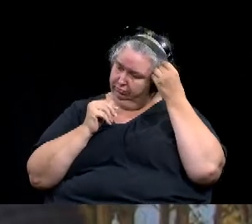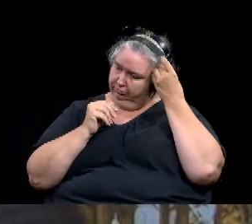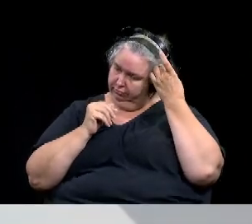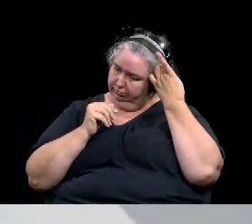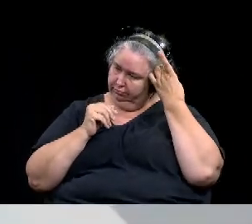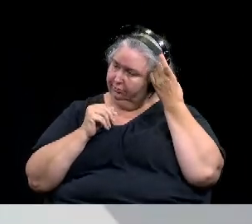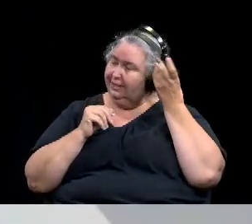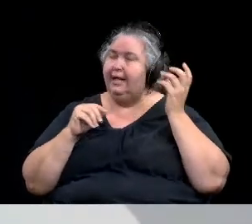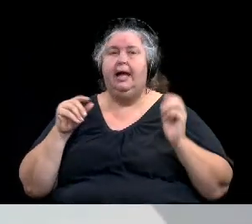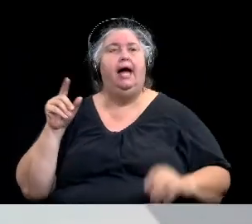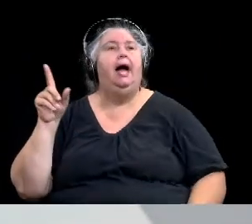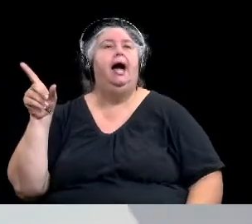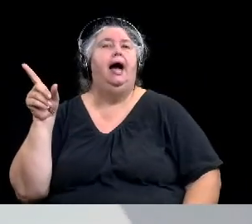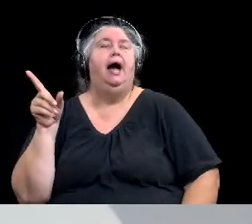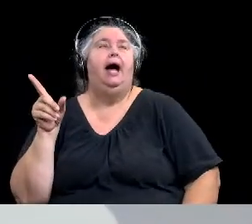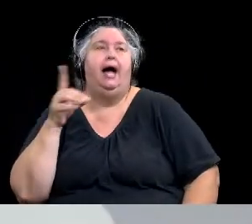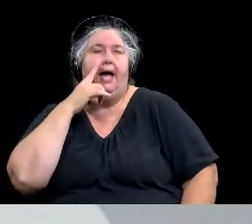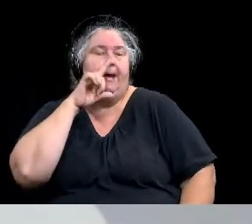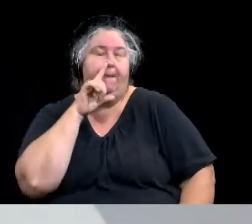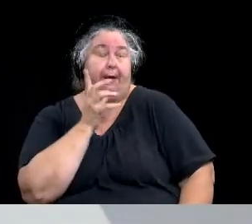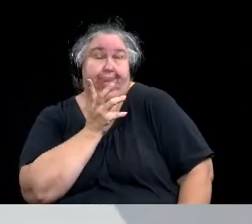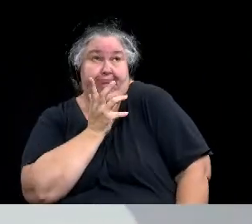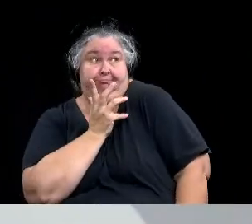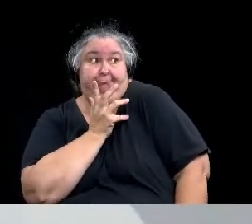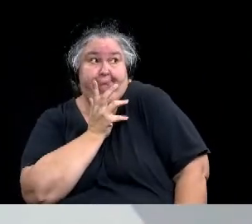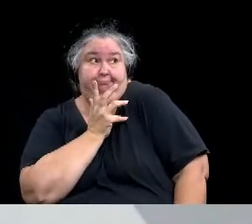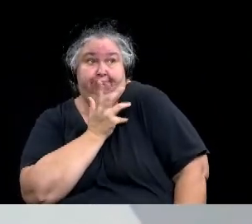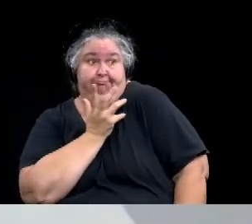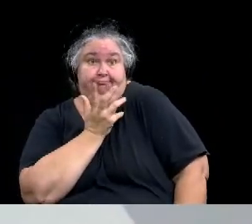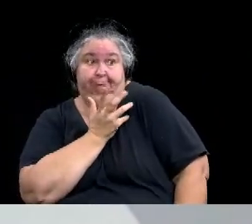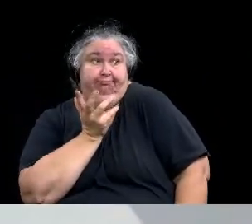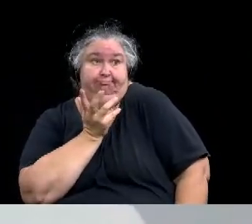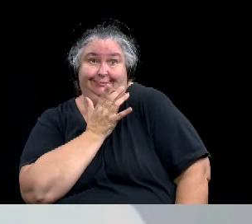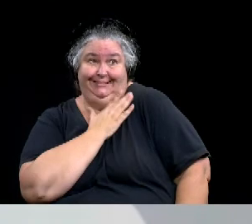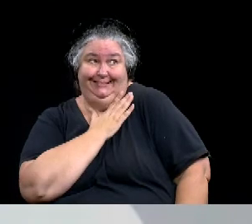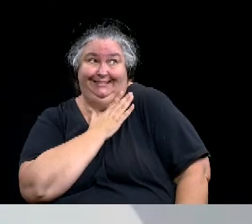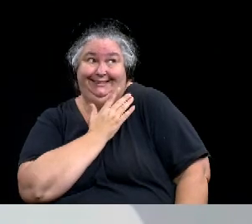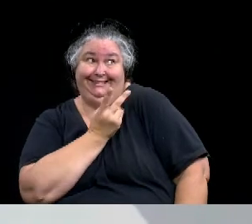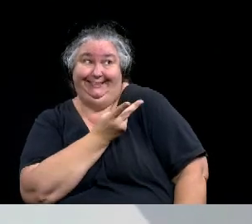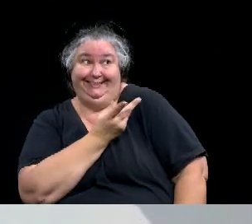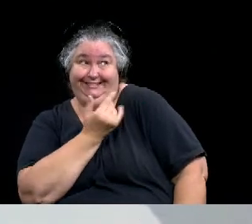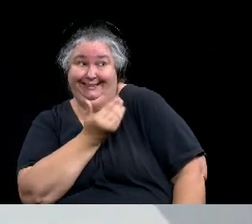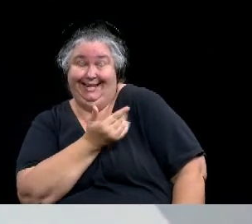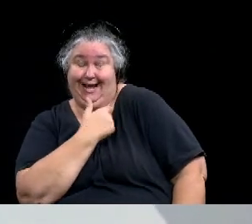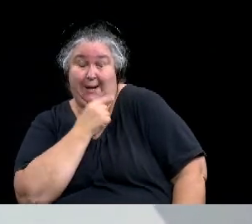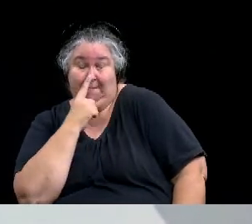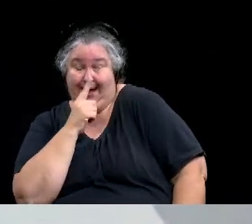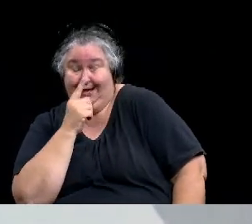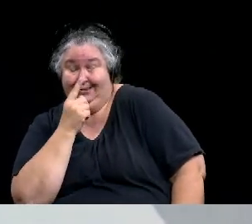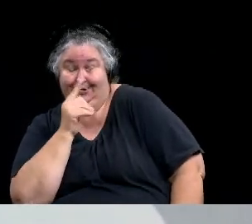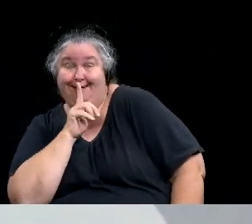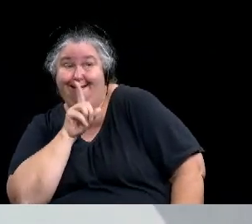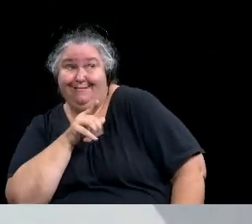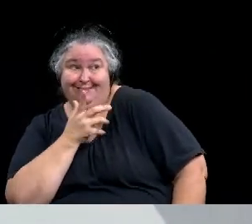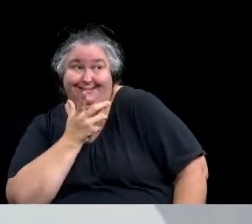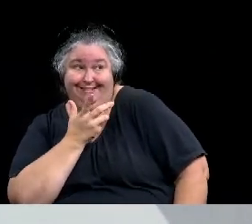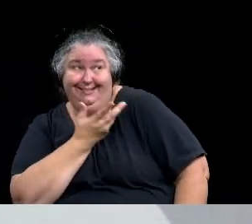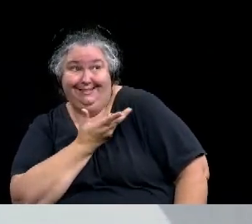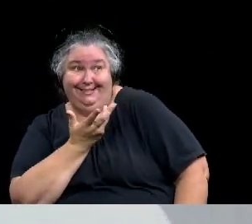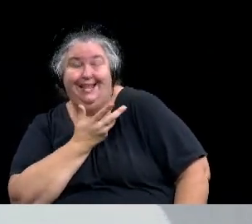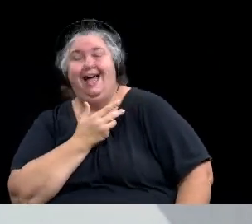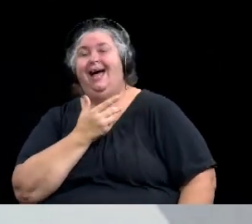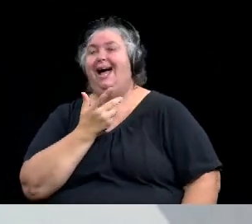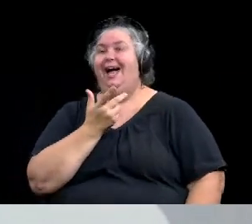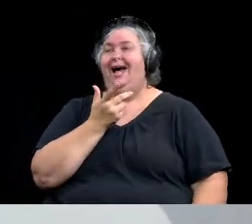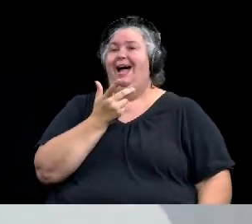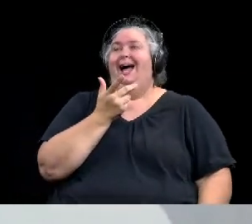I don't mind giving it a shot if the other two are, unless you guys want to go ahead. You